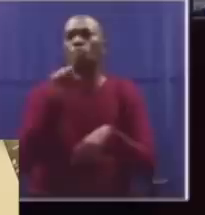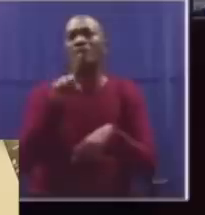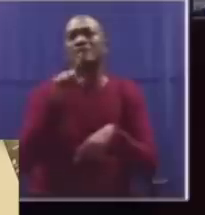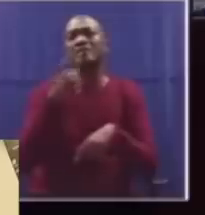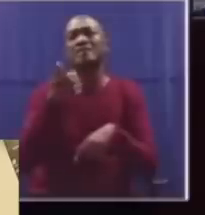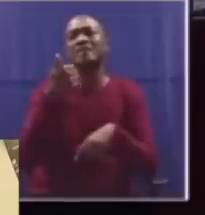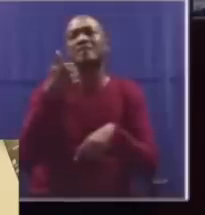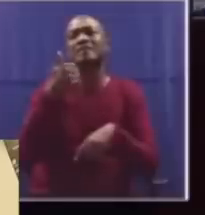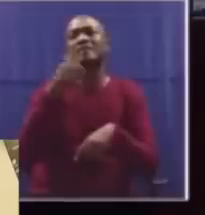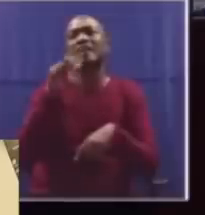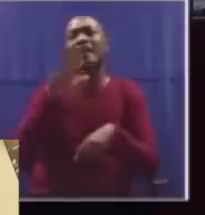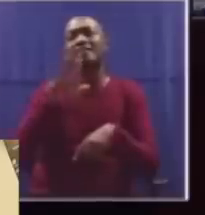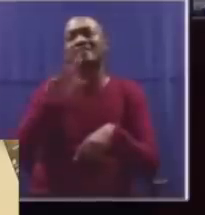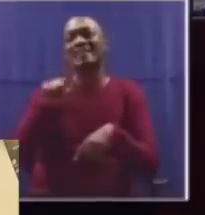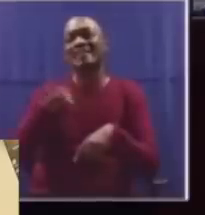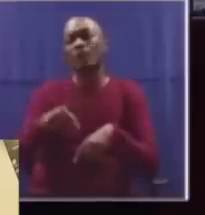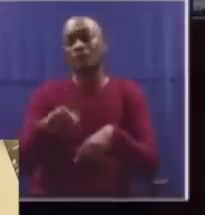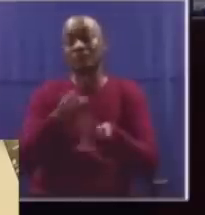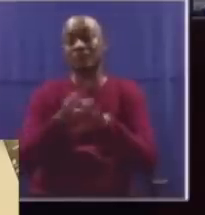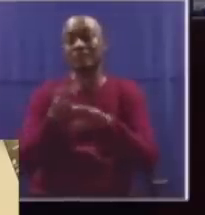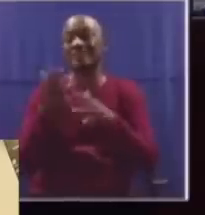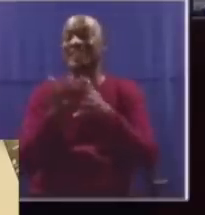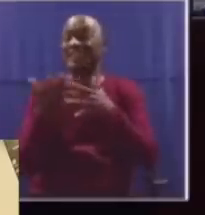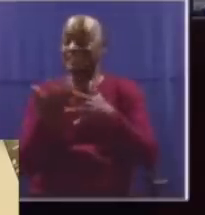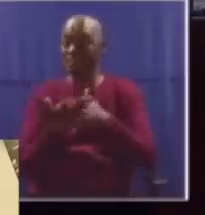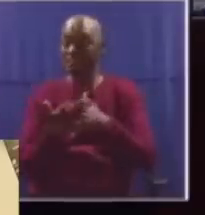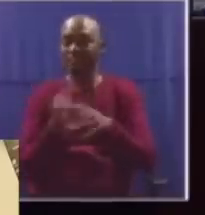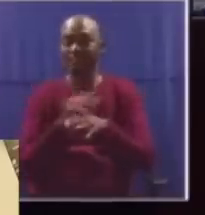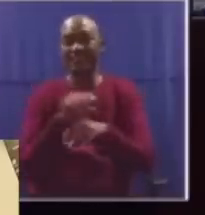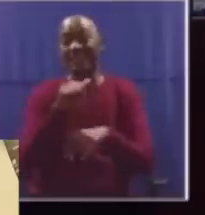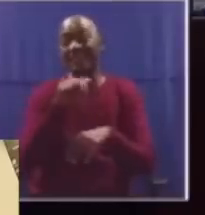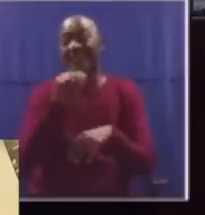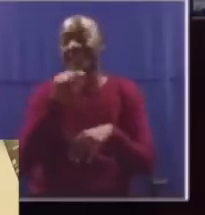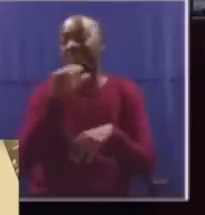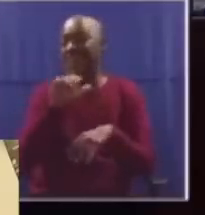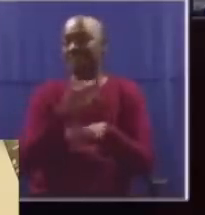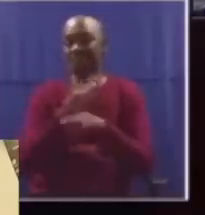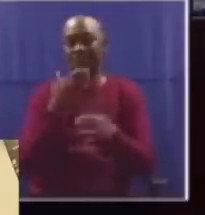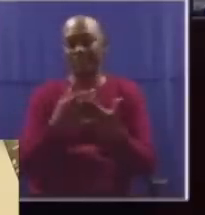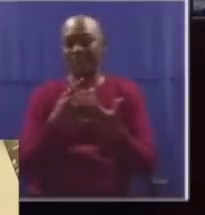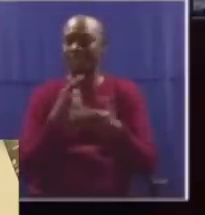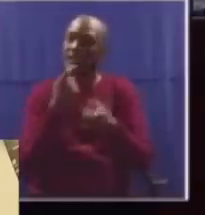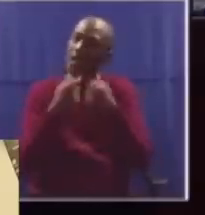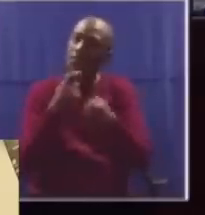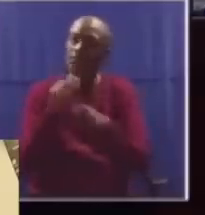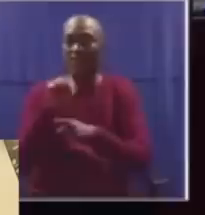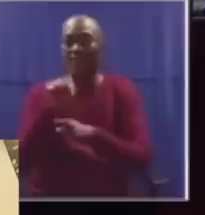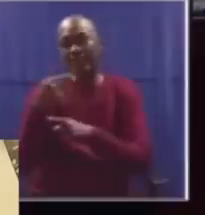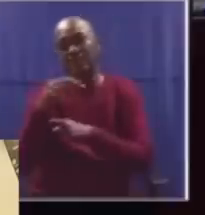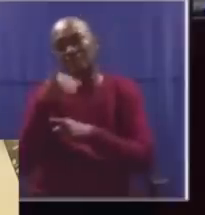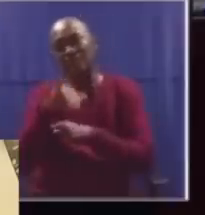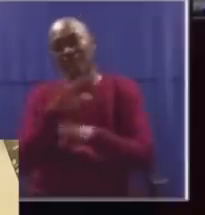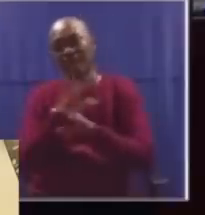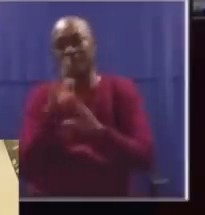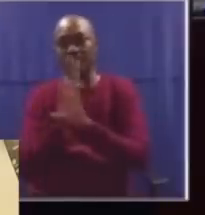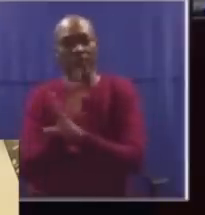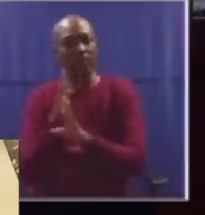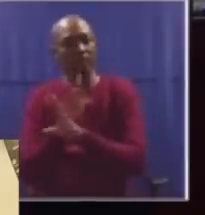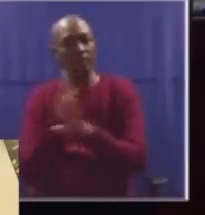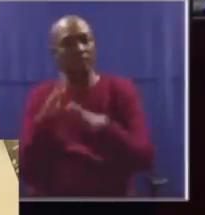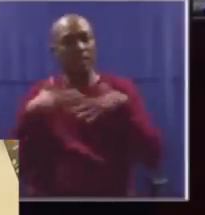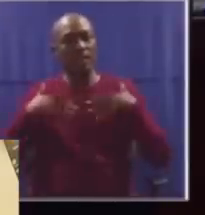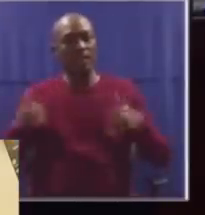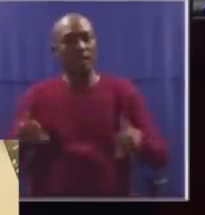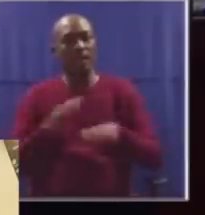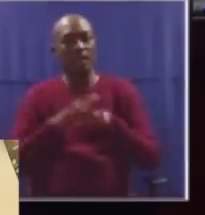168,000 cases. The ANC might argue that through the NHI fund, private health facilities will be